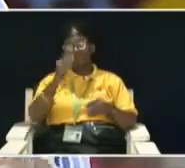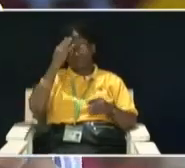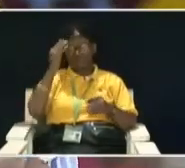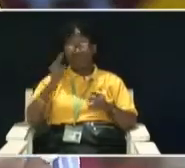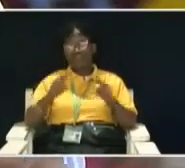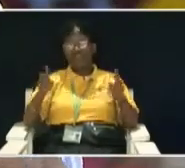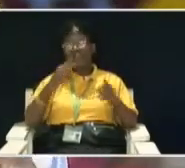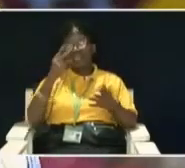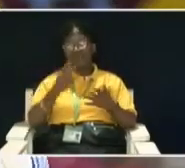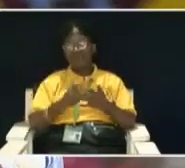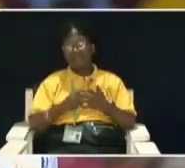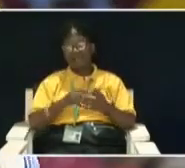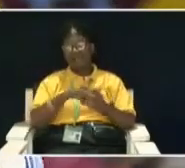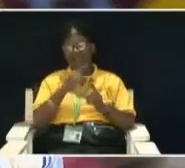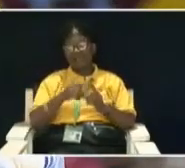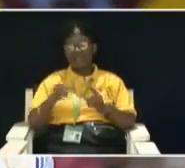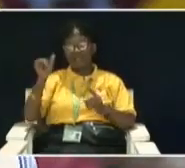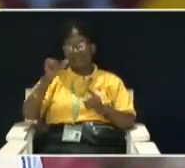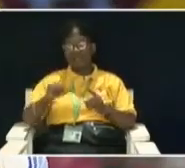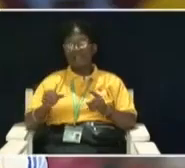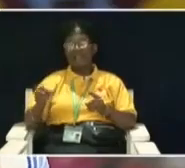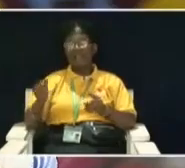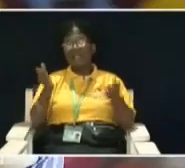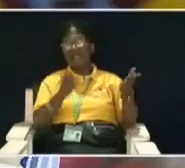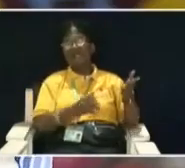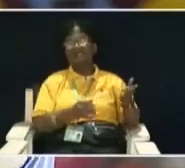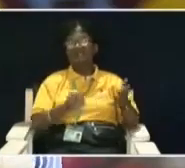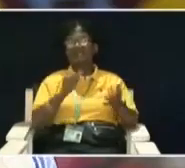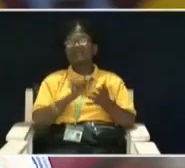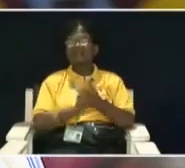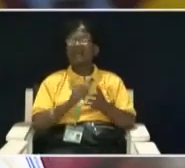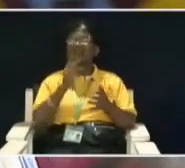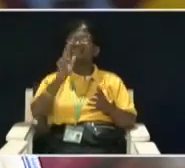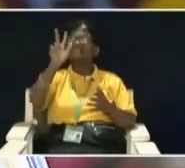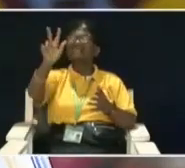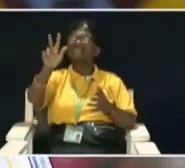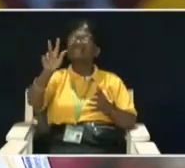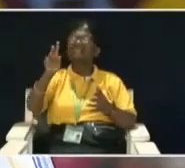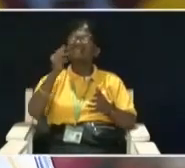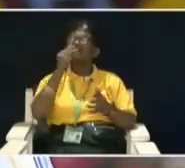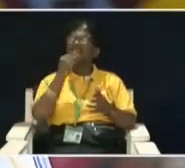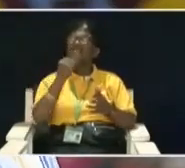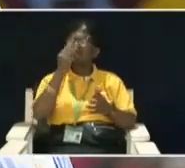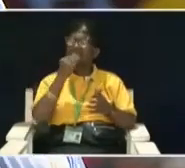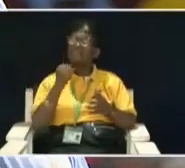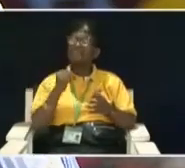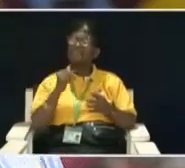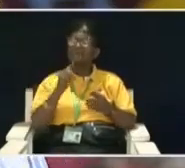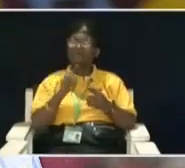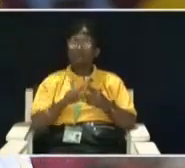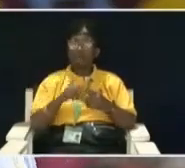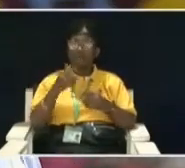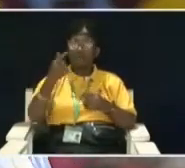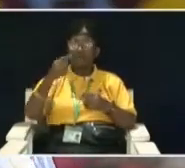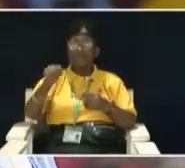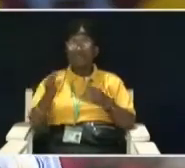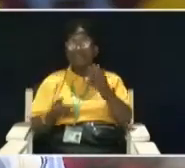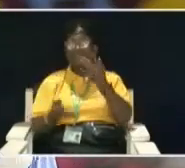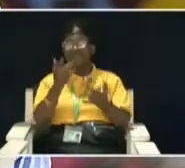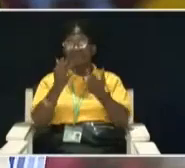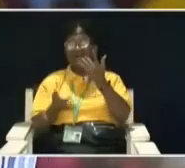When they were carrying Shadrach, Meshach, and Abednego into the fiery furnace, the